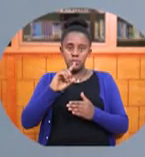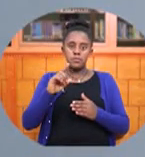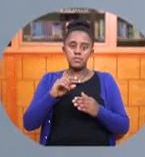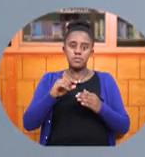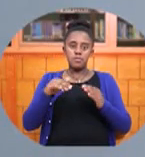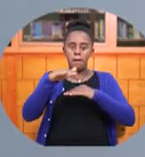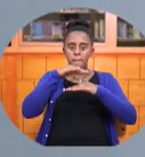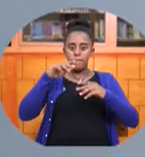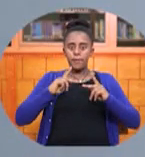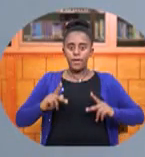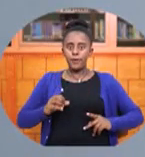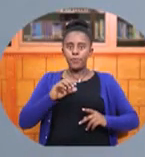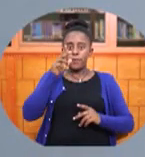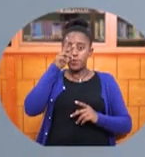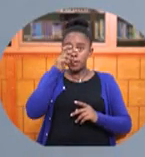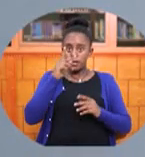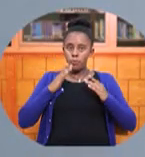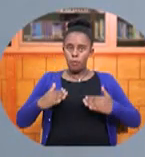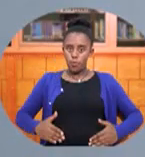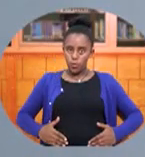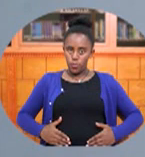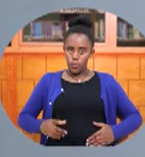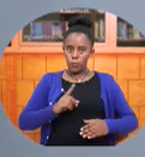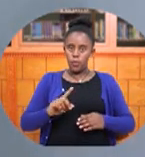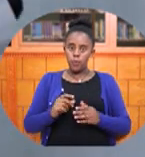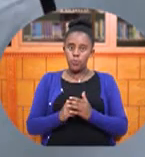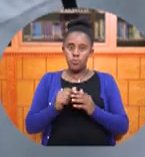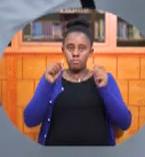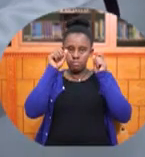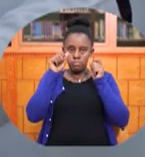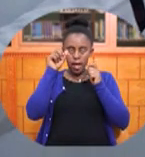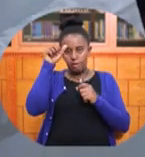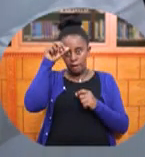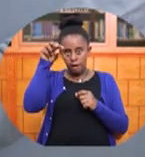part of the insect body, which is consisting a pair of antennae.